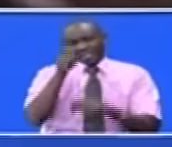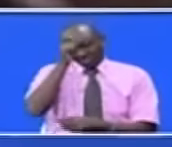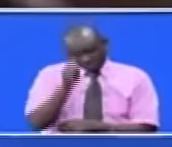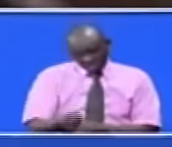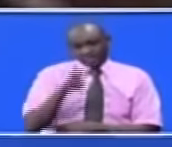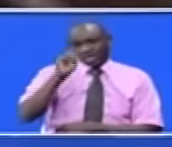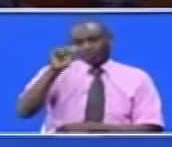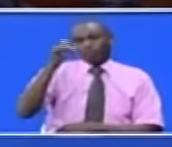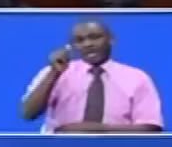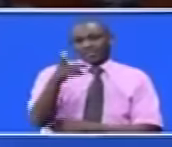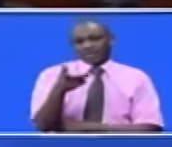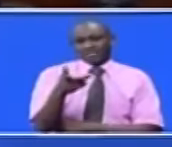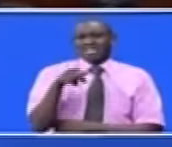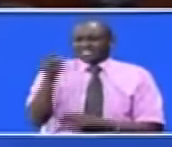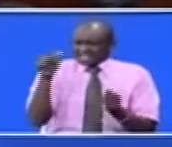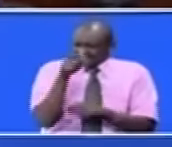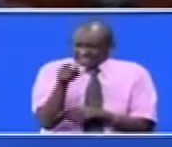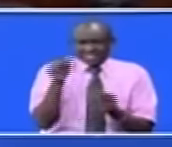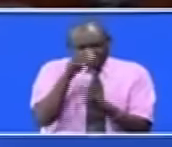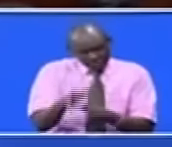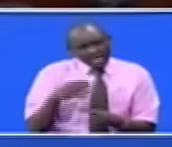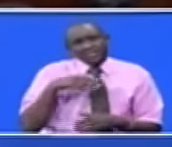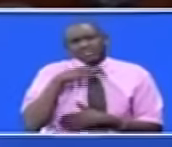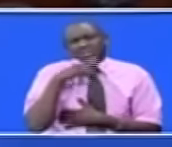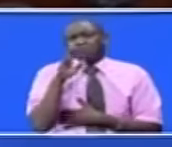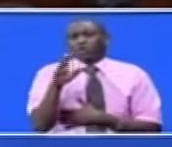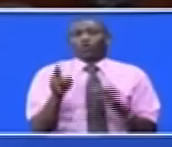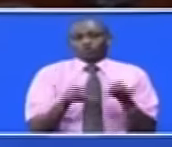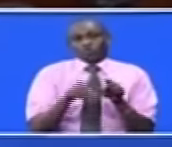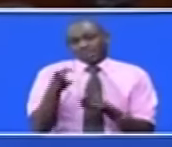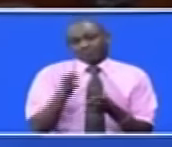Muya. His driver, a policeman, was killed in the Mpeketoni violence too.